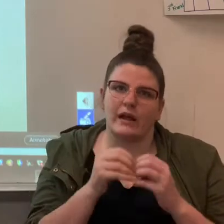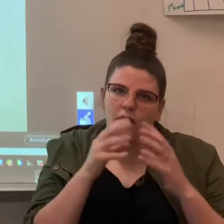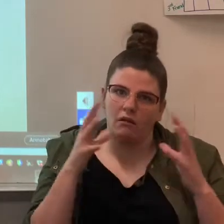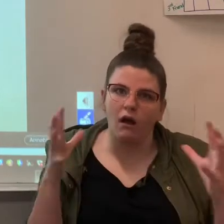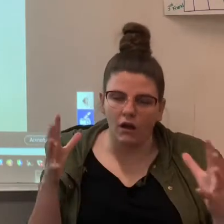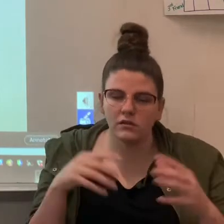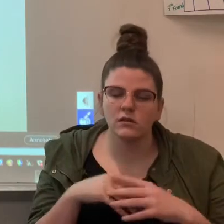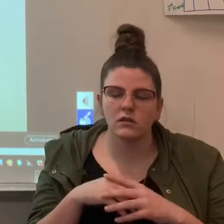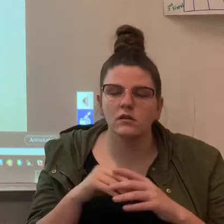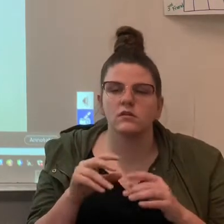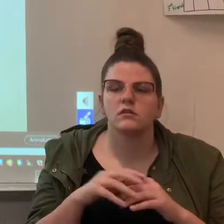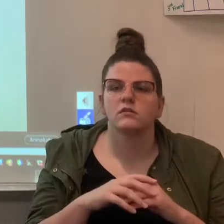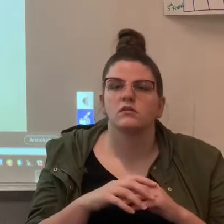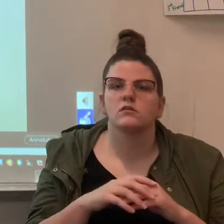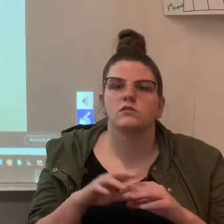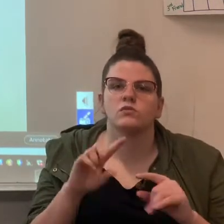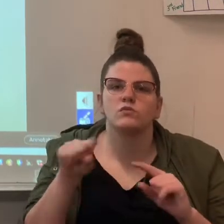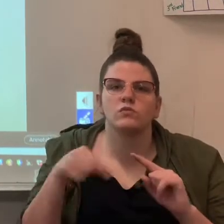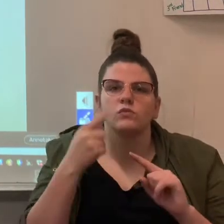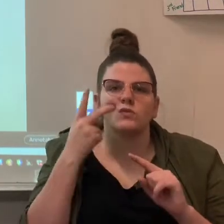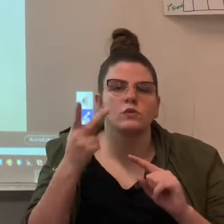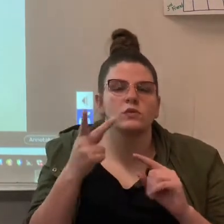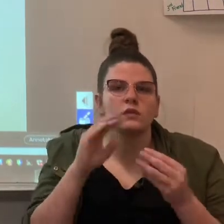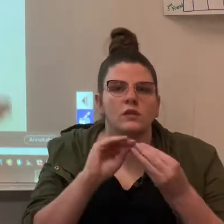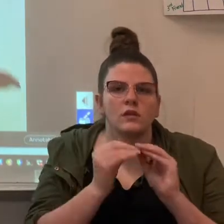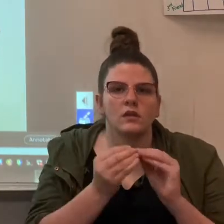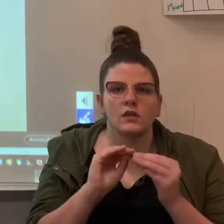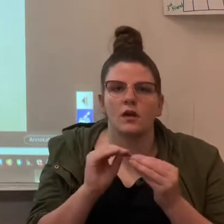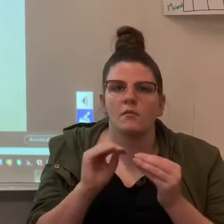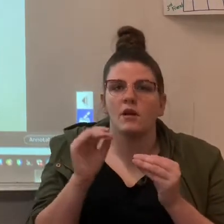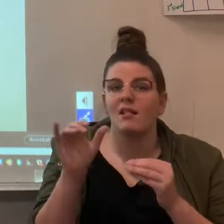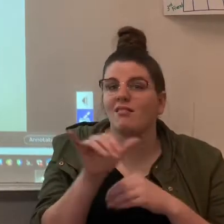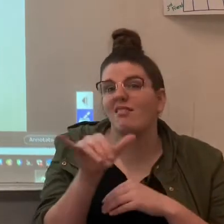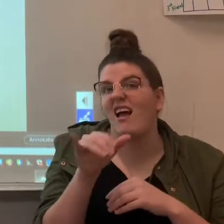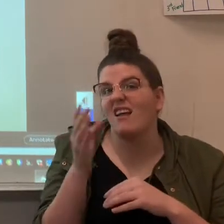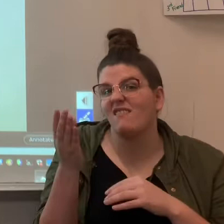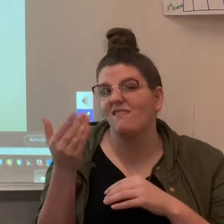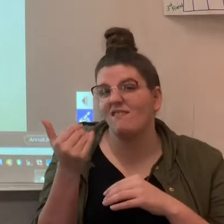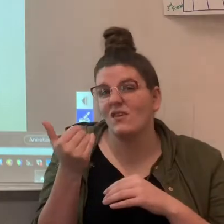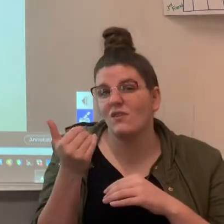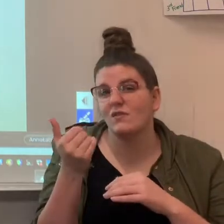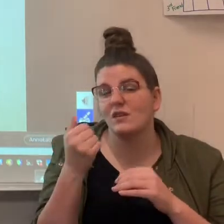like 15 that has 3 that can go into it, always double check that your top number